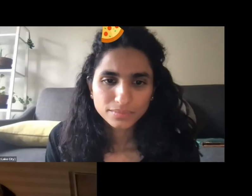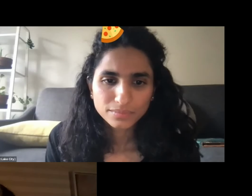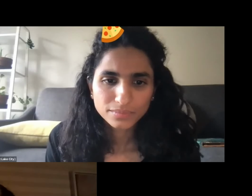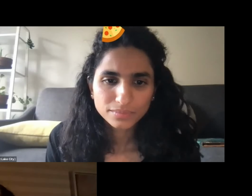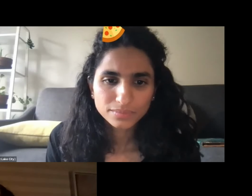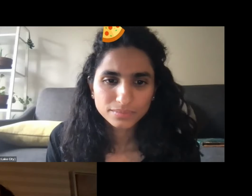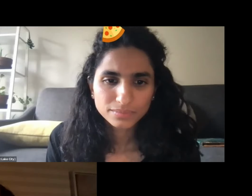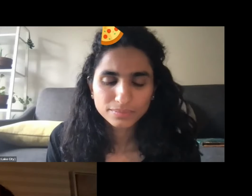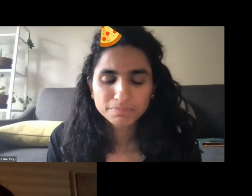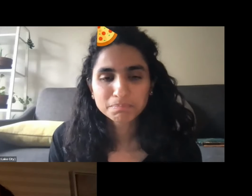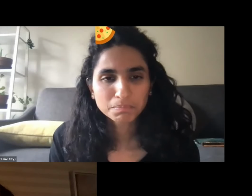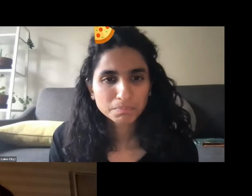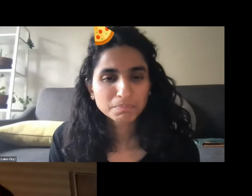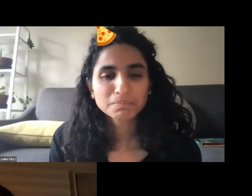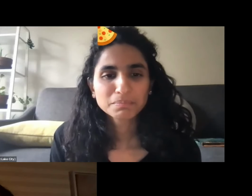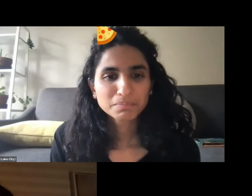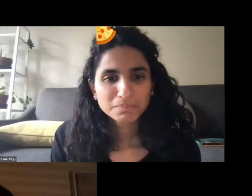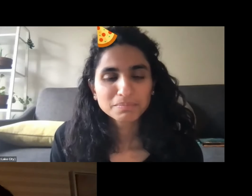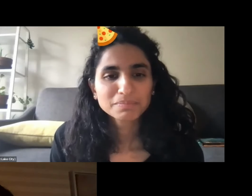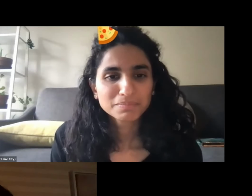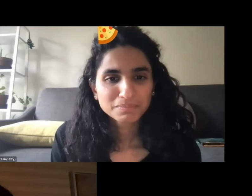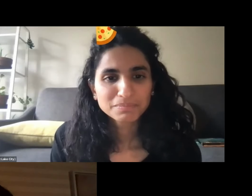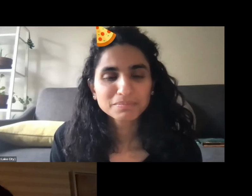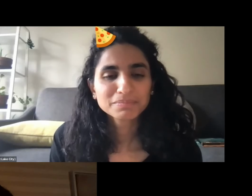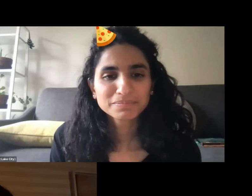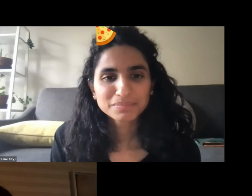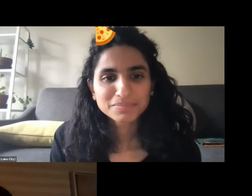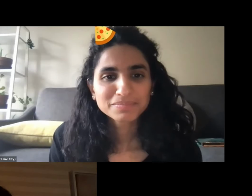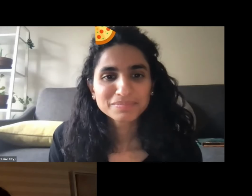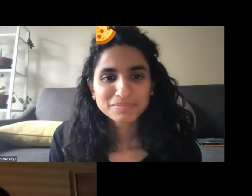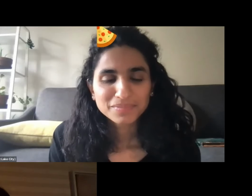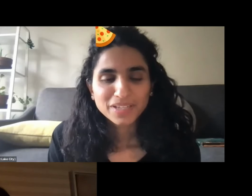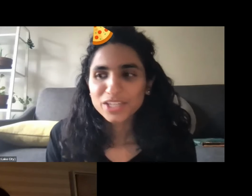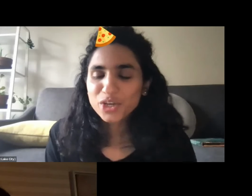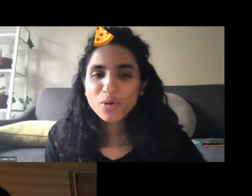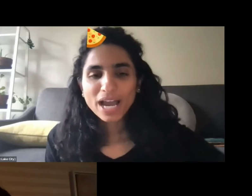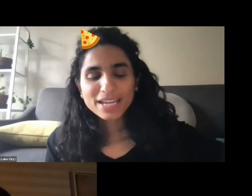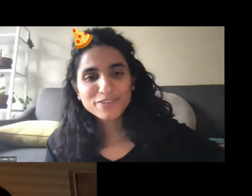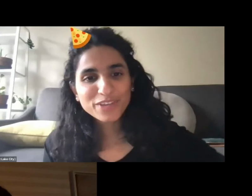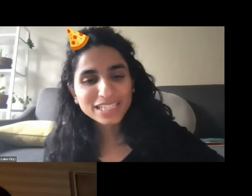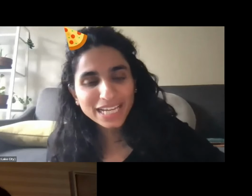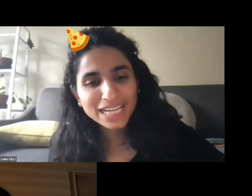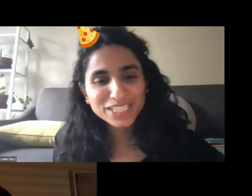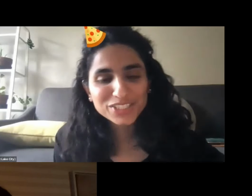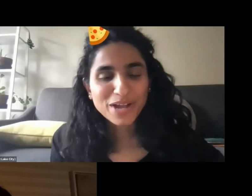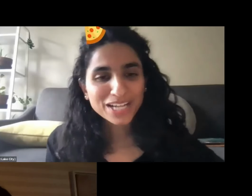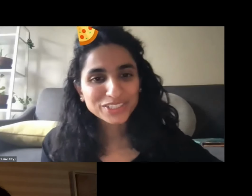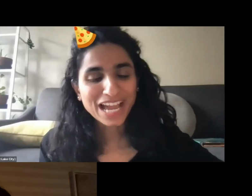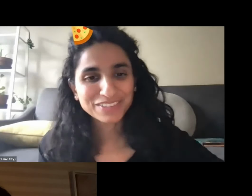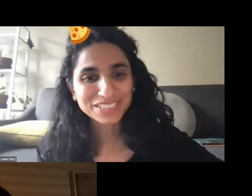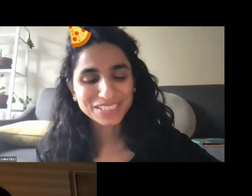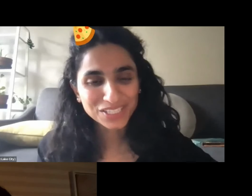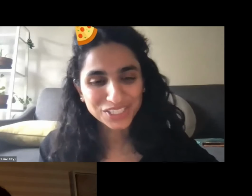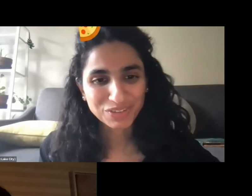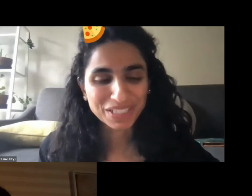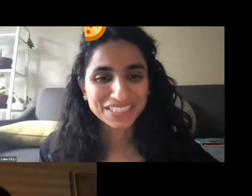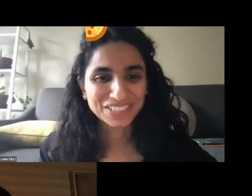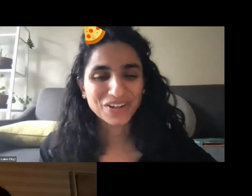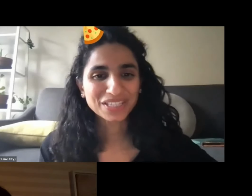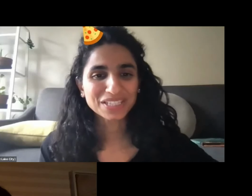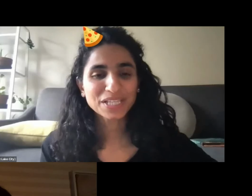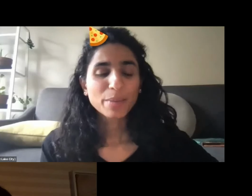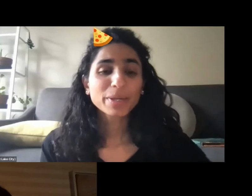say. Yeah, that makes a lot of sense. Shraddha, do you have anything to add to that? No, I feel like I need to actually have a discussion